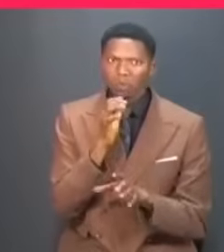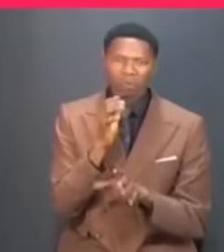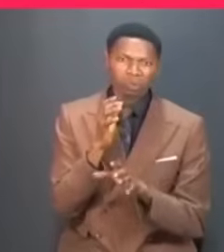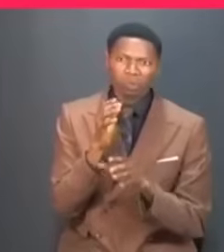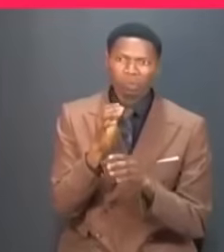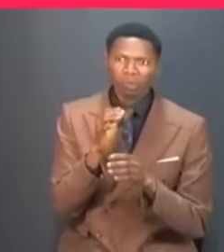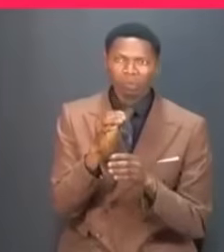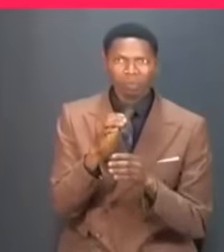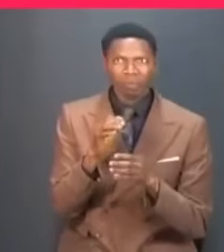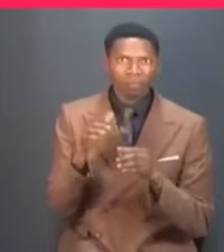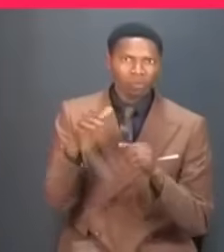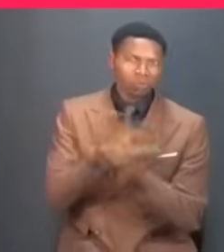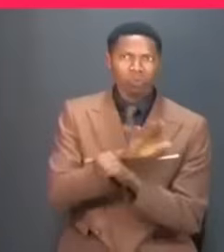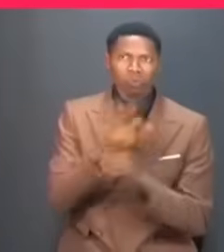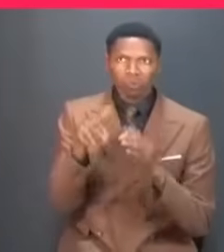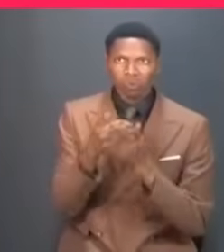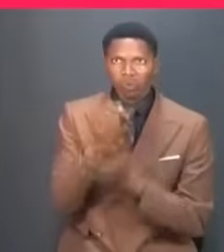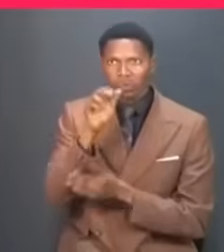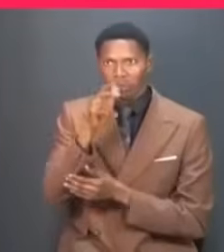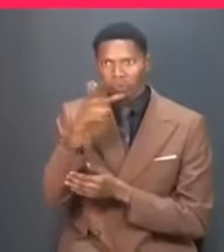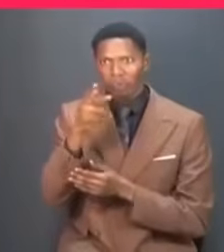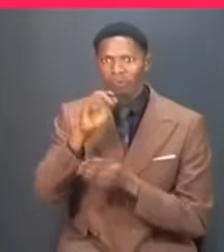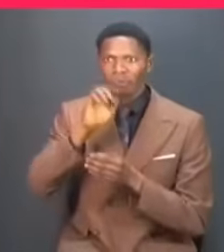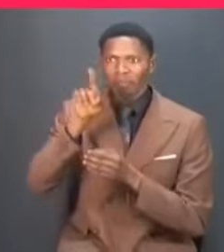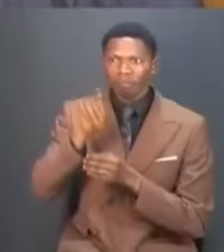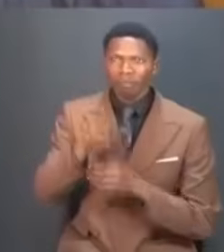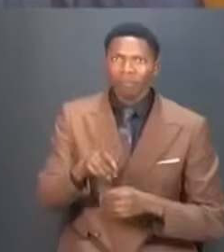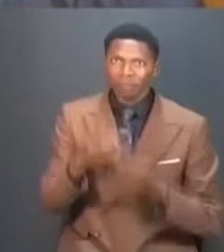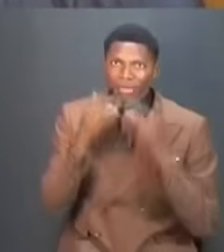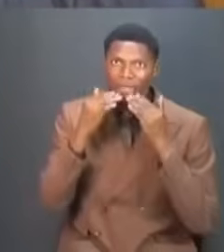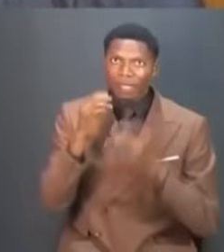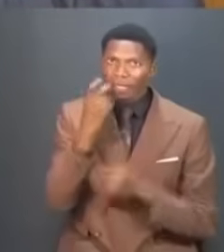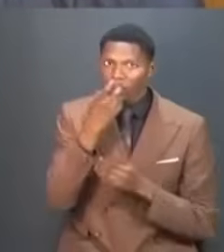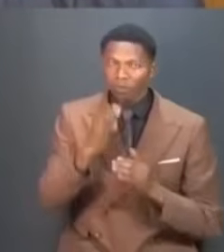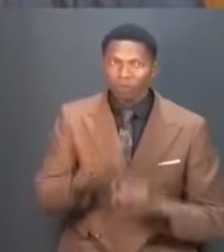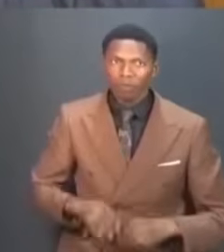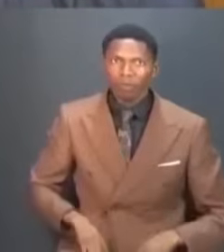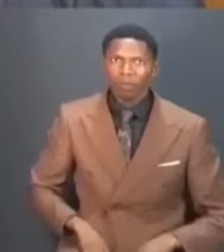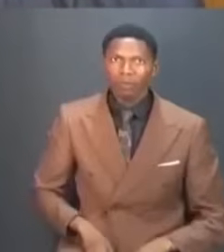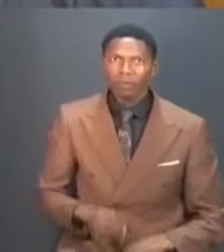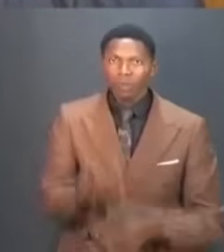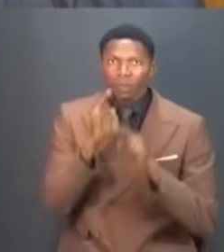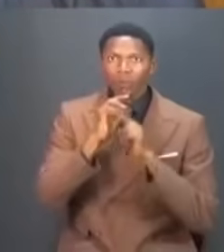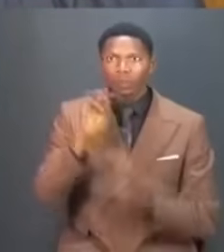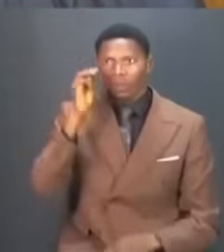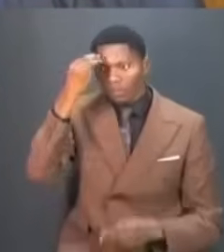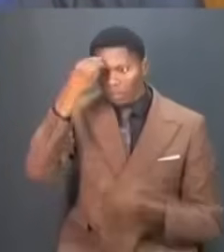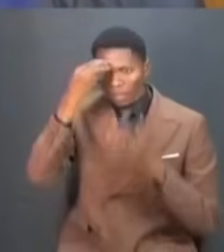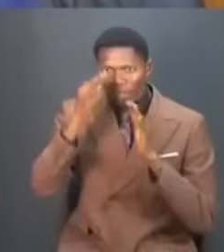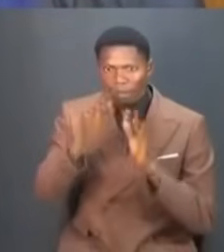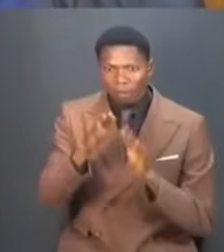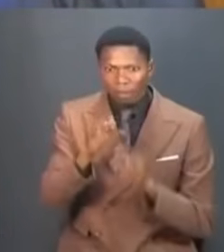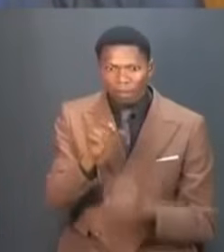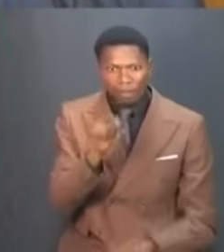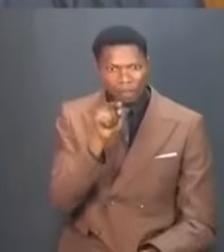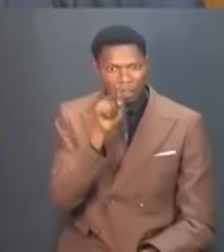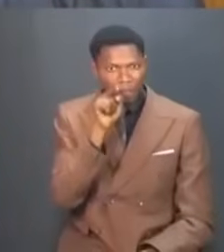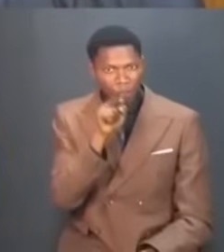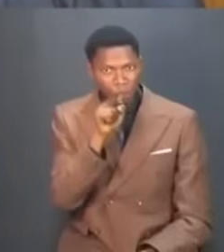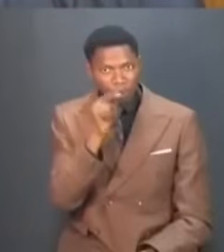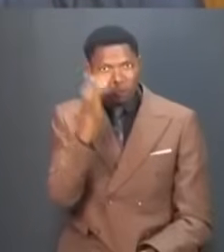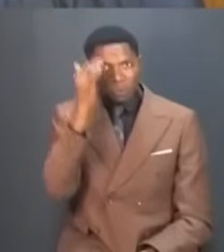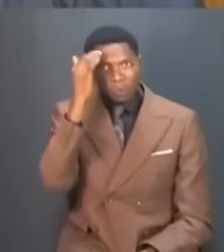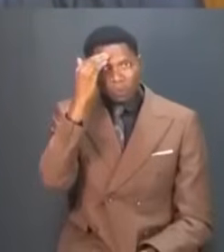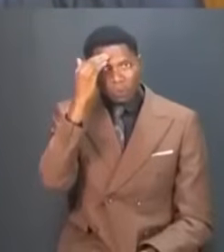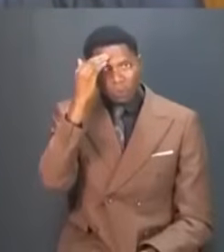I am very questions. grateful, Mr. Speaker. Honorable Minister, are you aware of